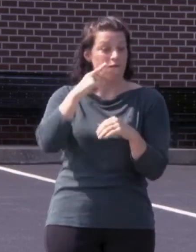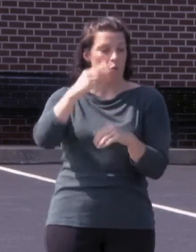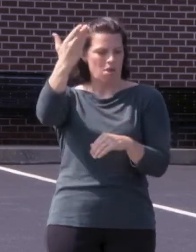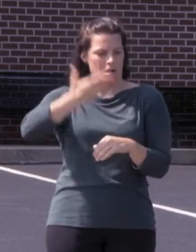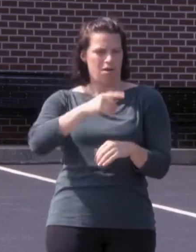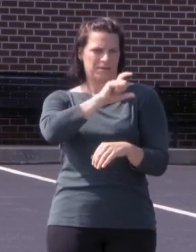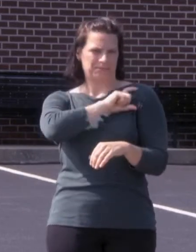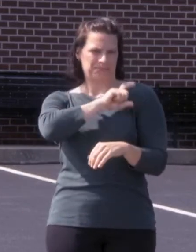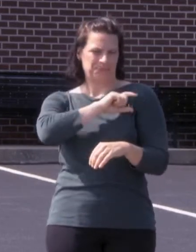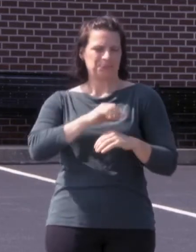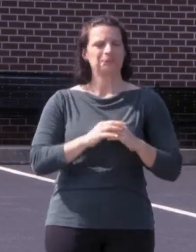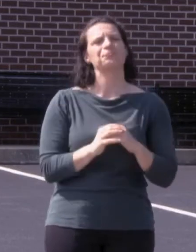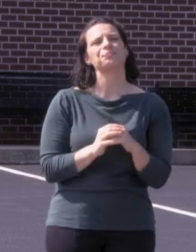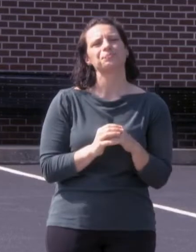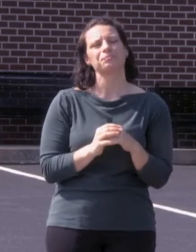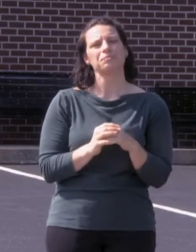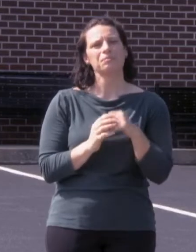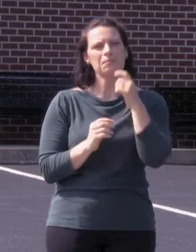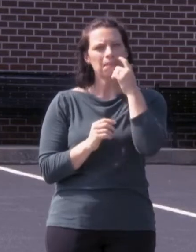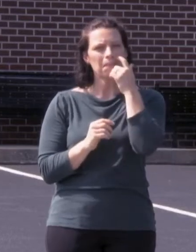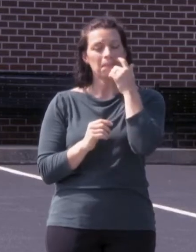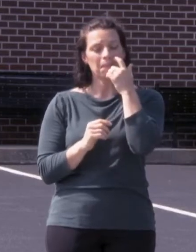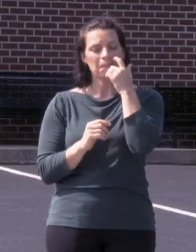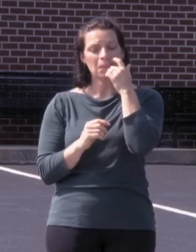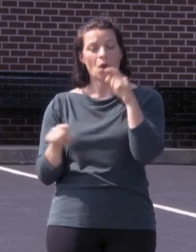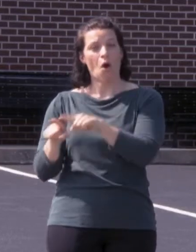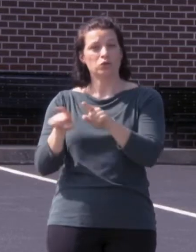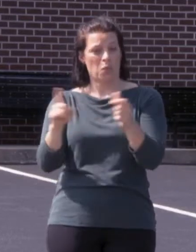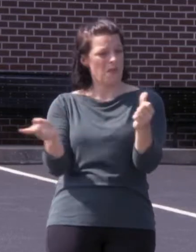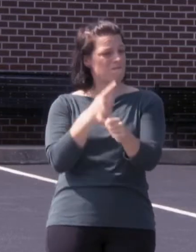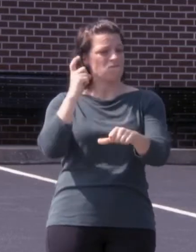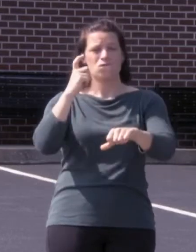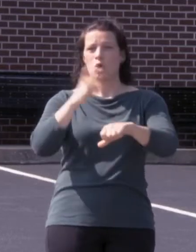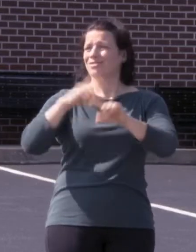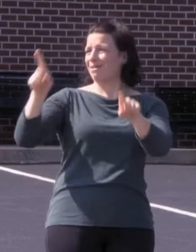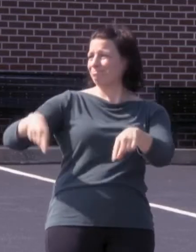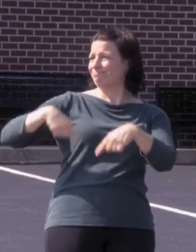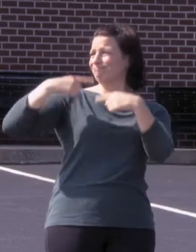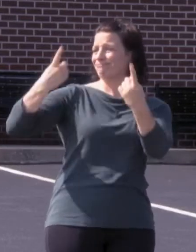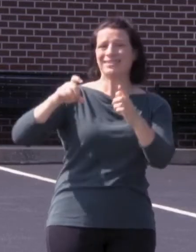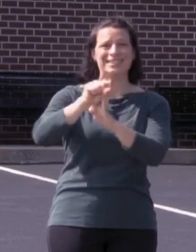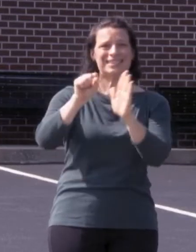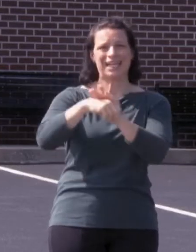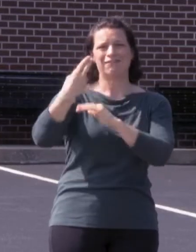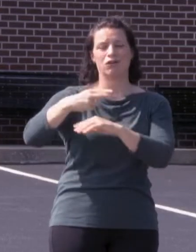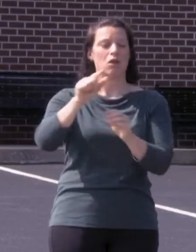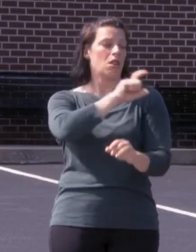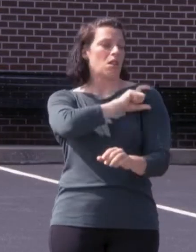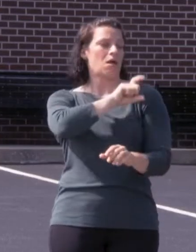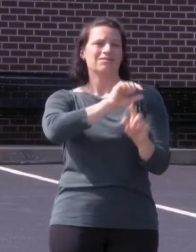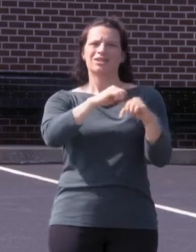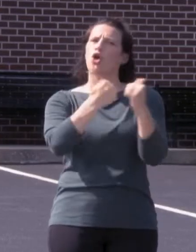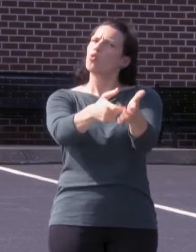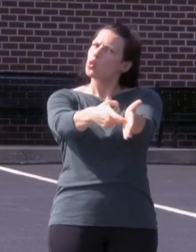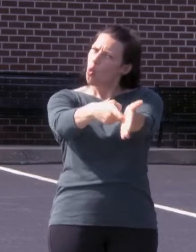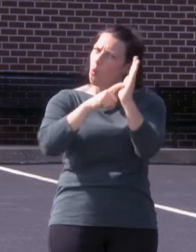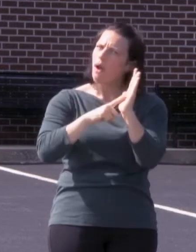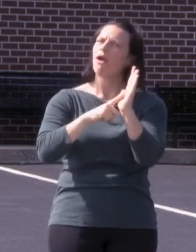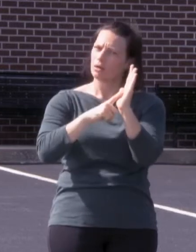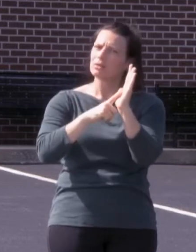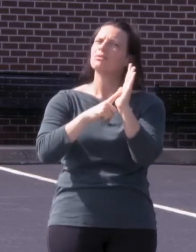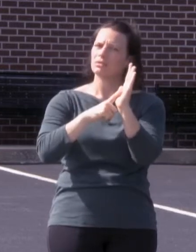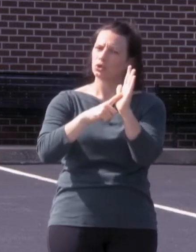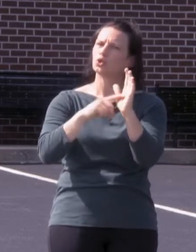of law enforcement officers. Additionally, for the first time in the state's history, law enforcement agencies are required